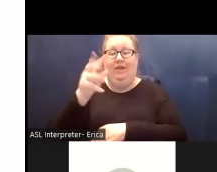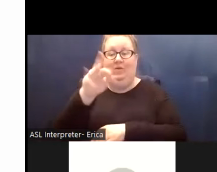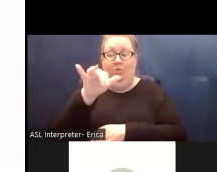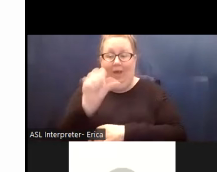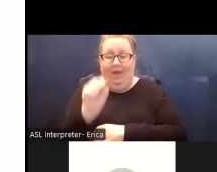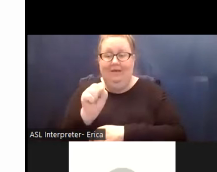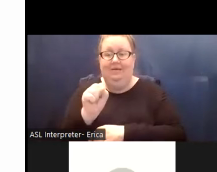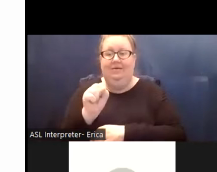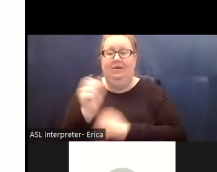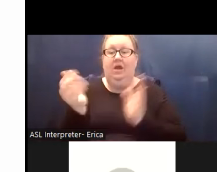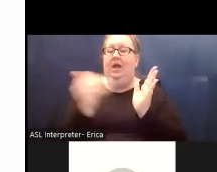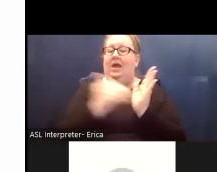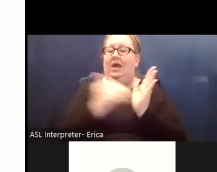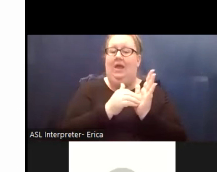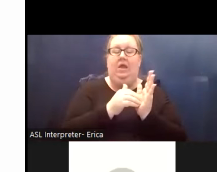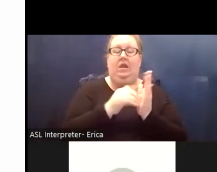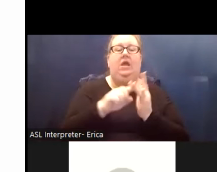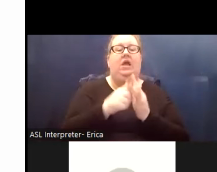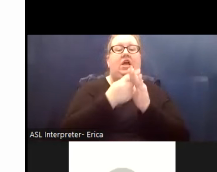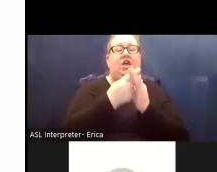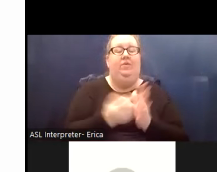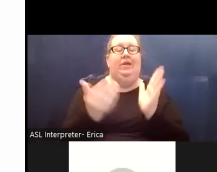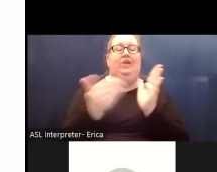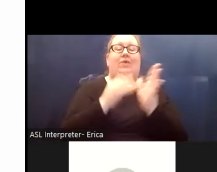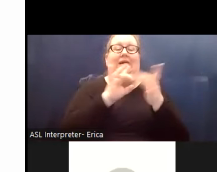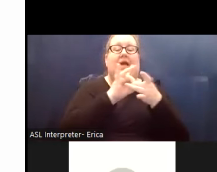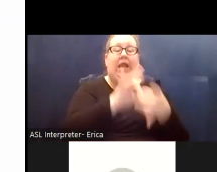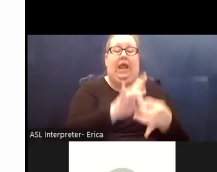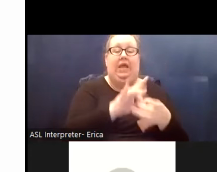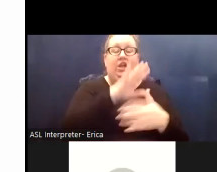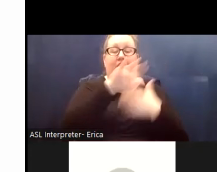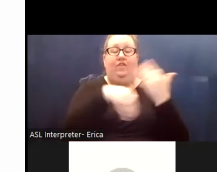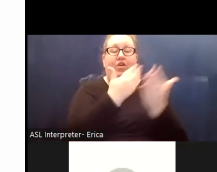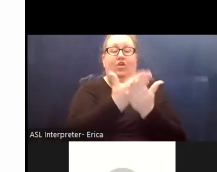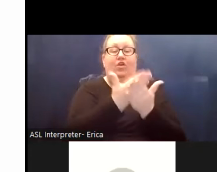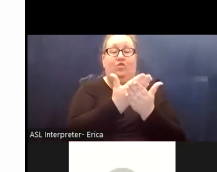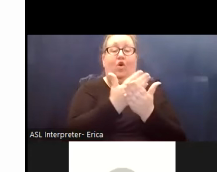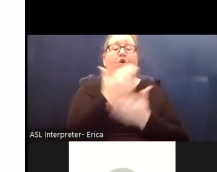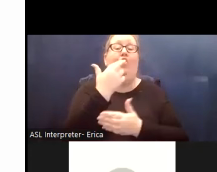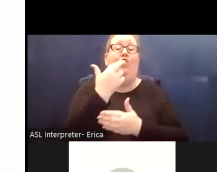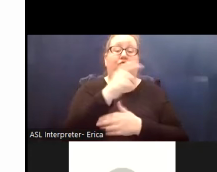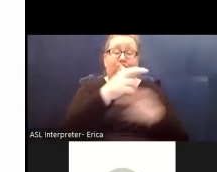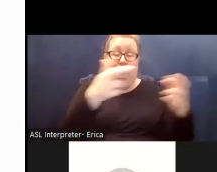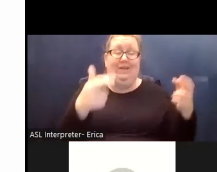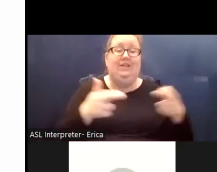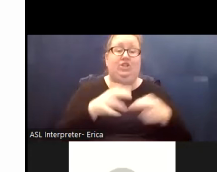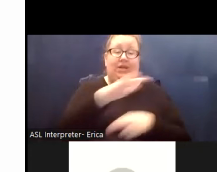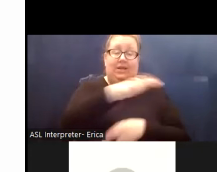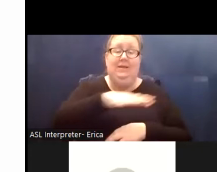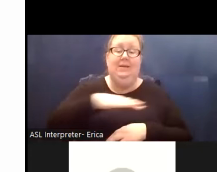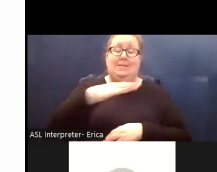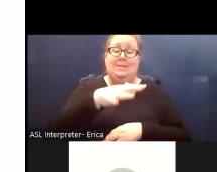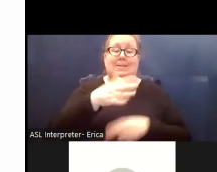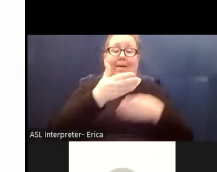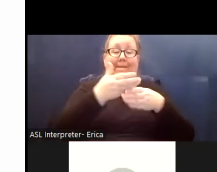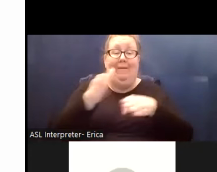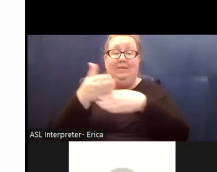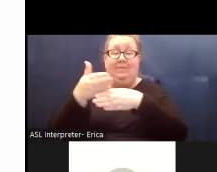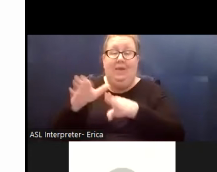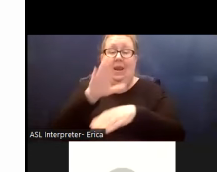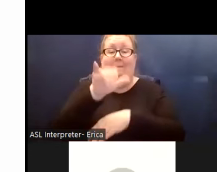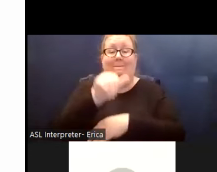would begin to reconnect this whole entire region that has arguably been split up by